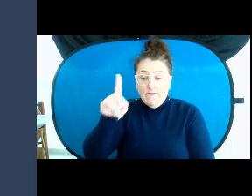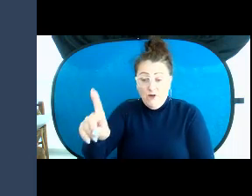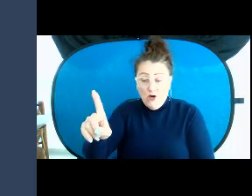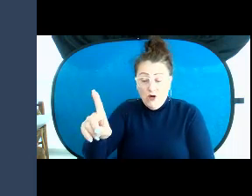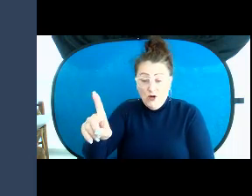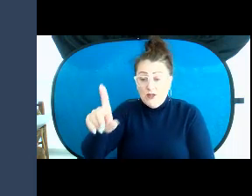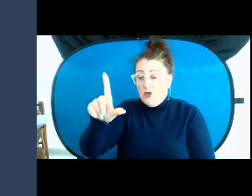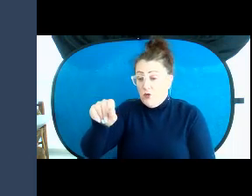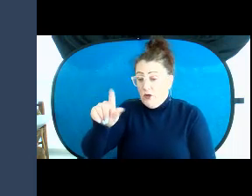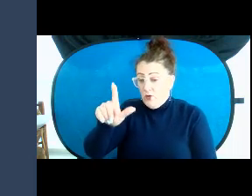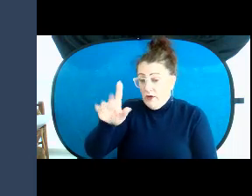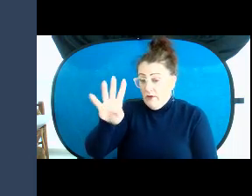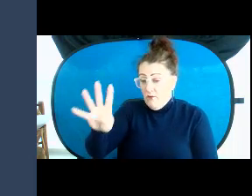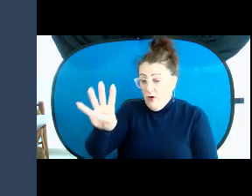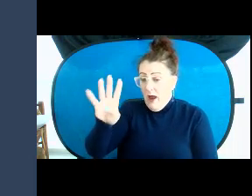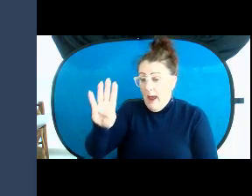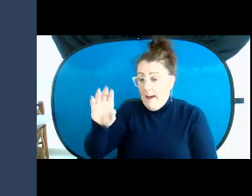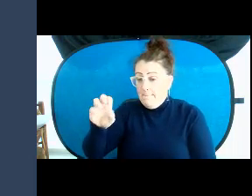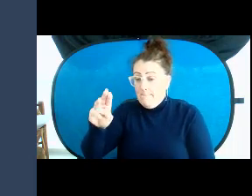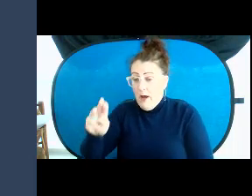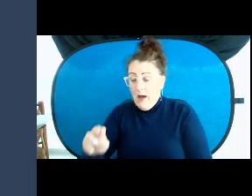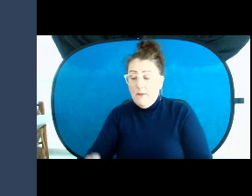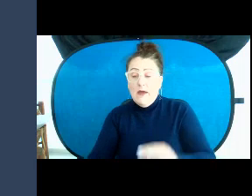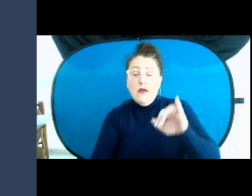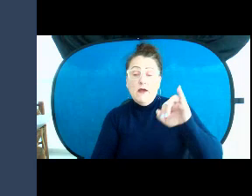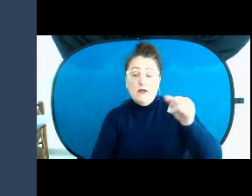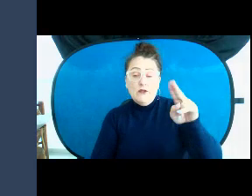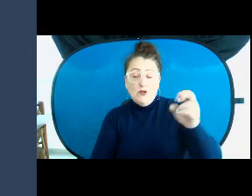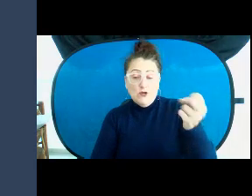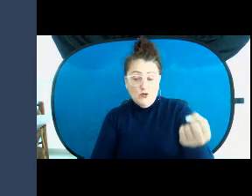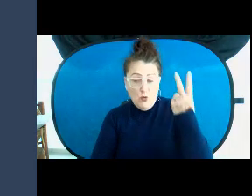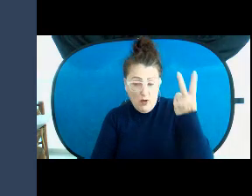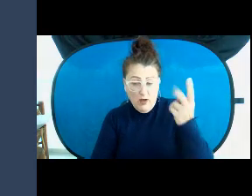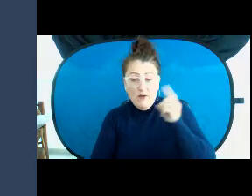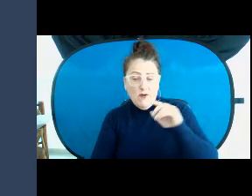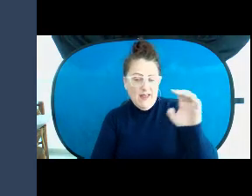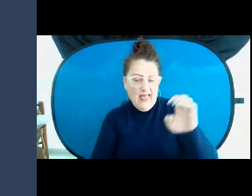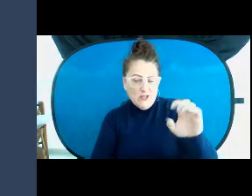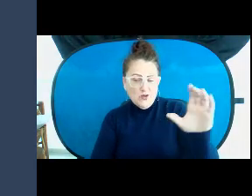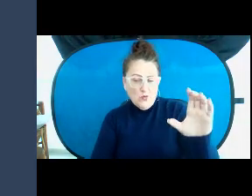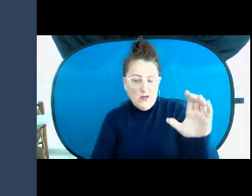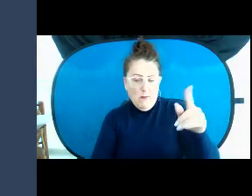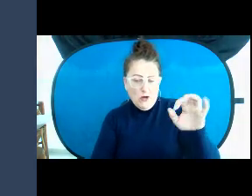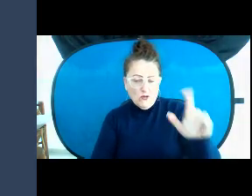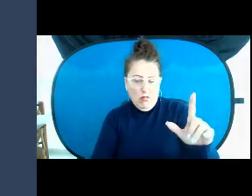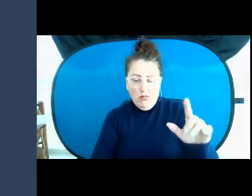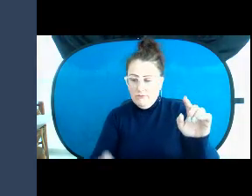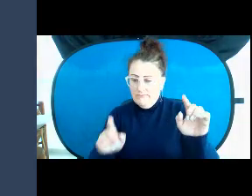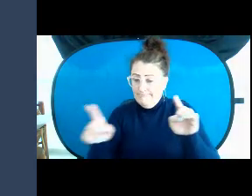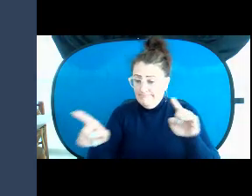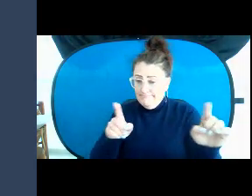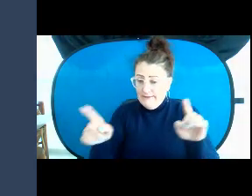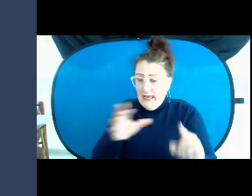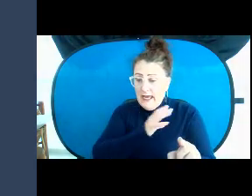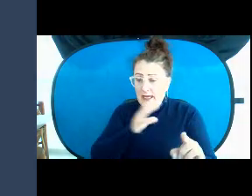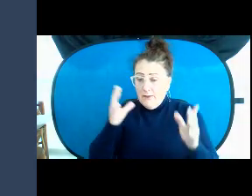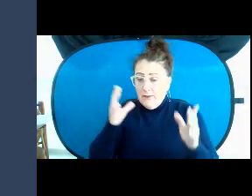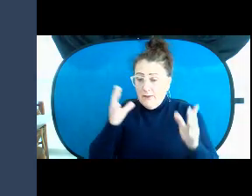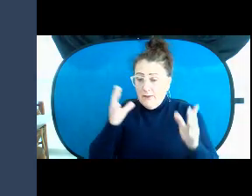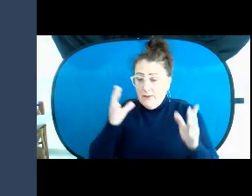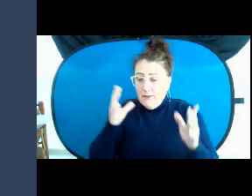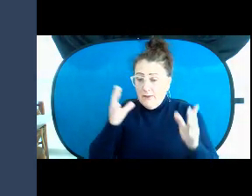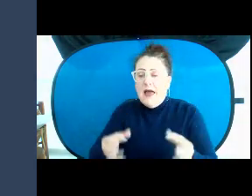2024 for the Baum parcel and June 12th, 2024 for the Los Cerritos parcel. The commission neither determines the amount of compensation for